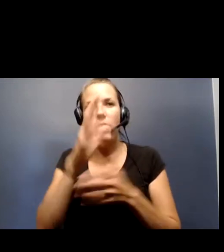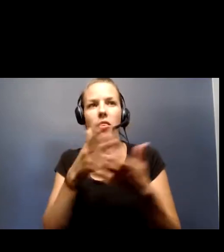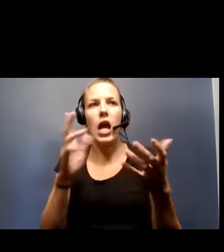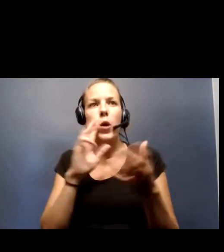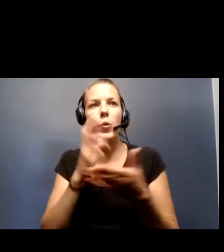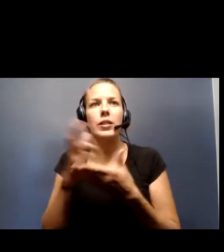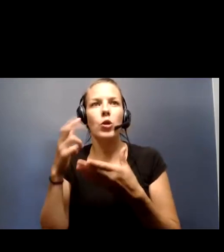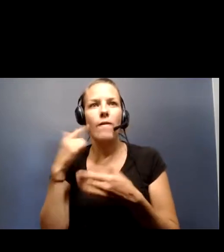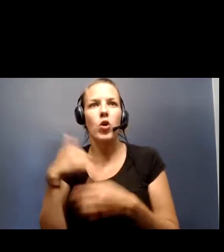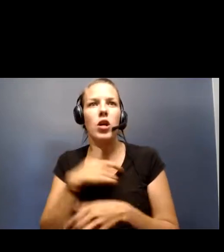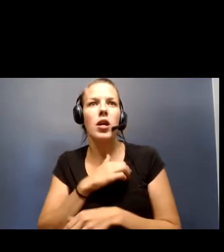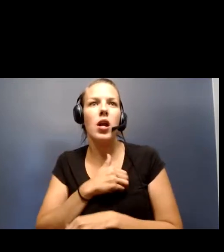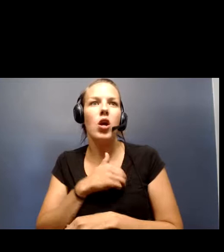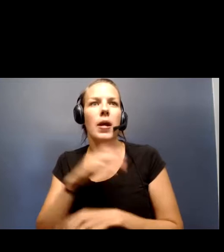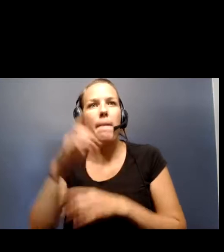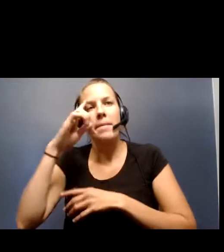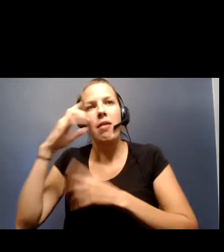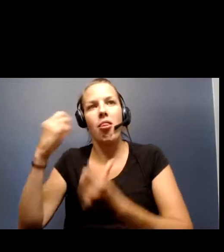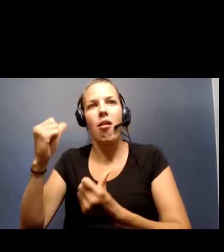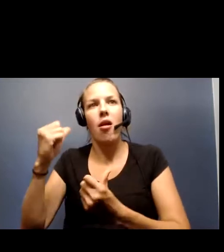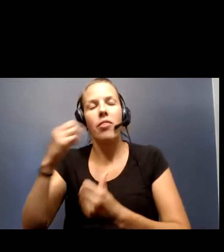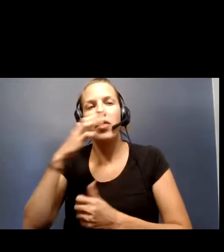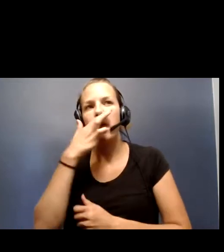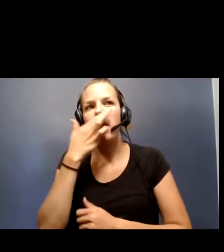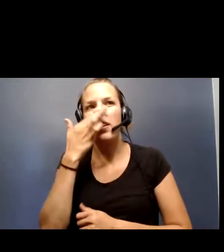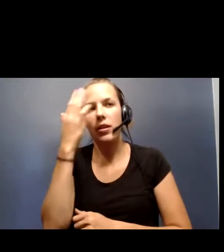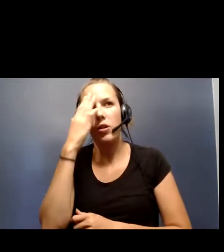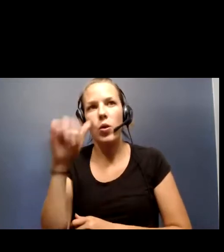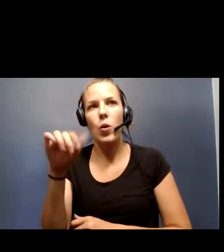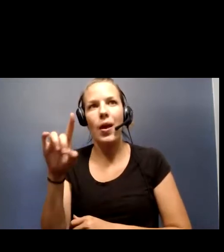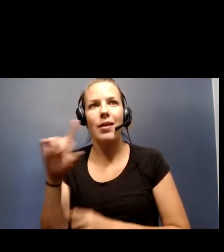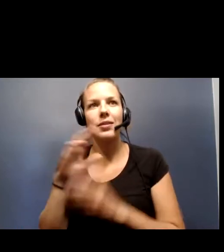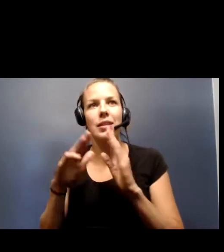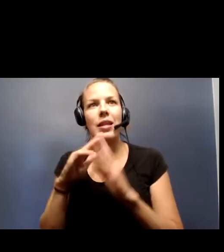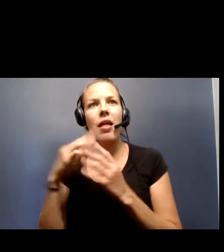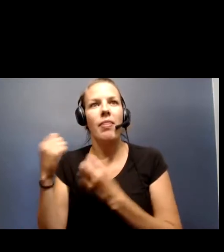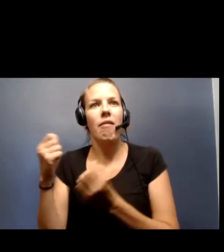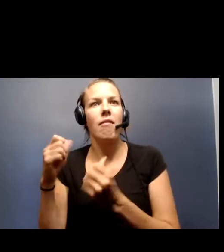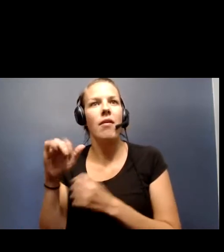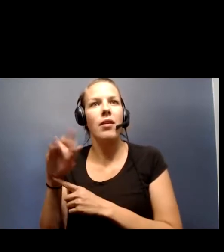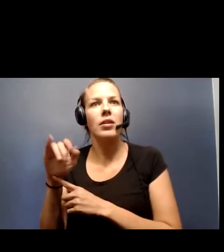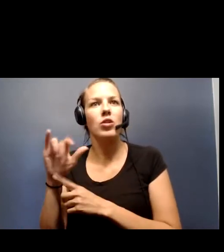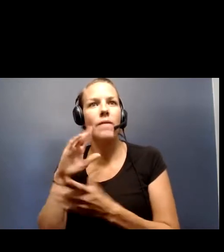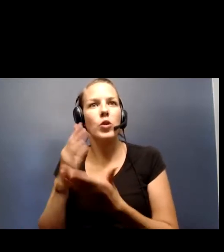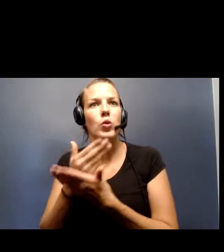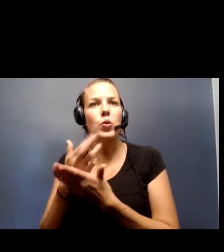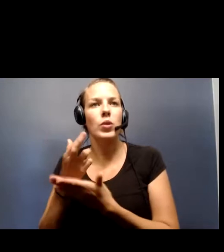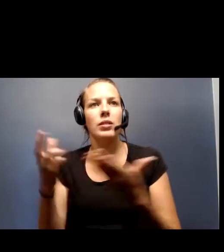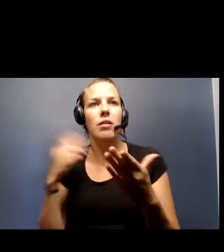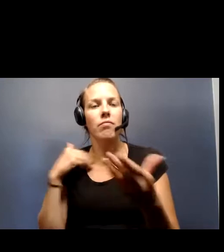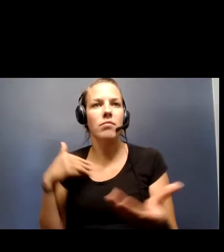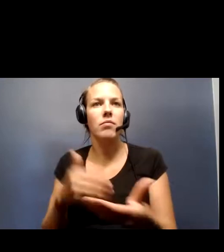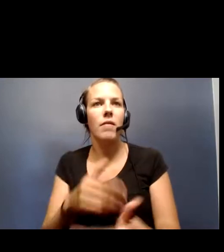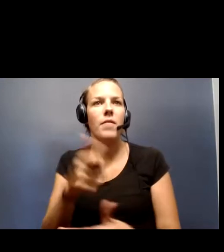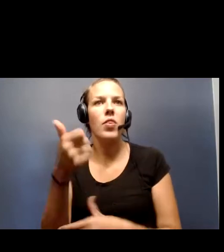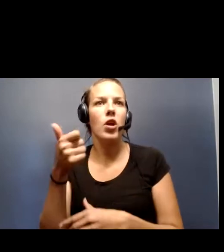for our mental health, and I know Quad City Health Initiative has some new resources coming for some other aspects of